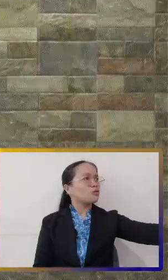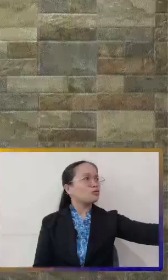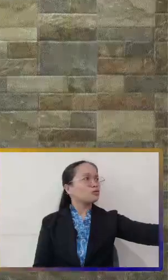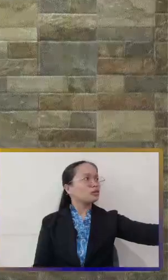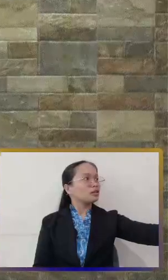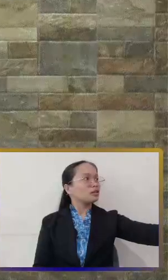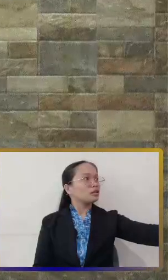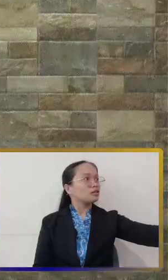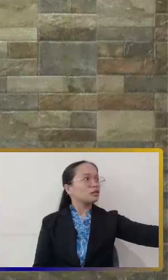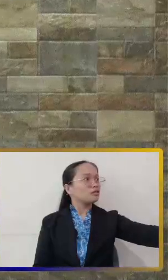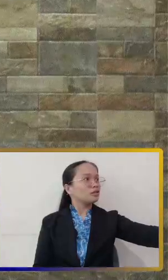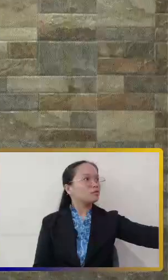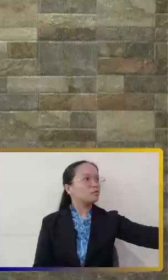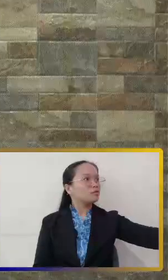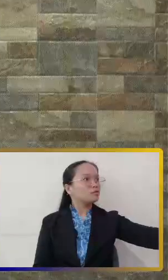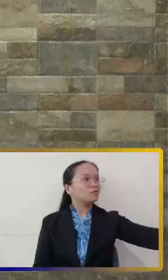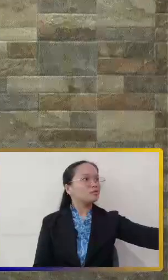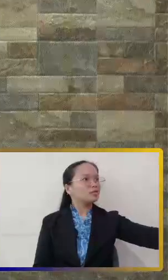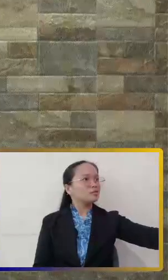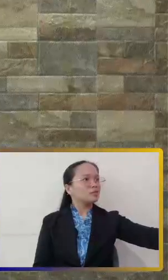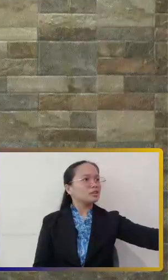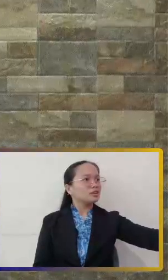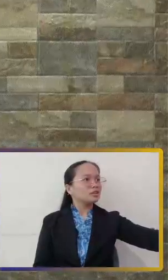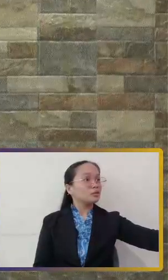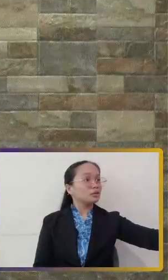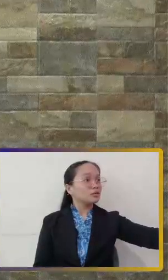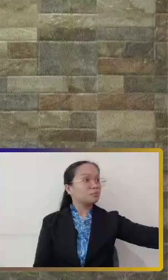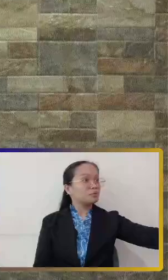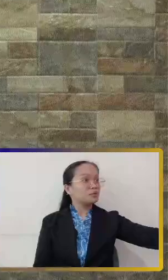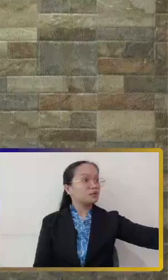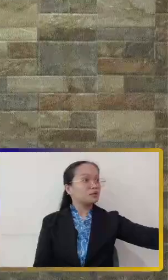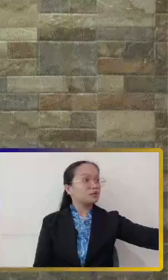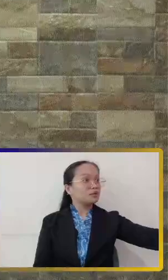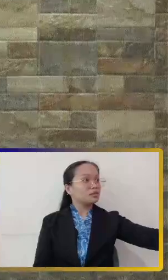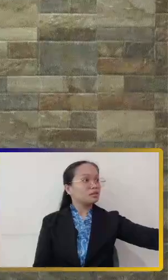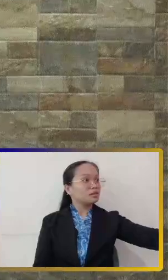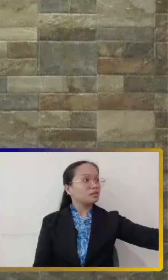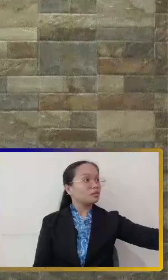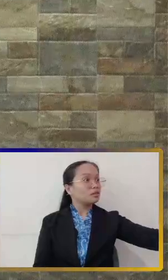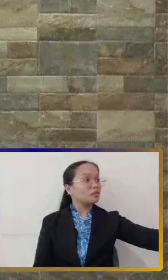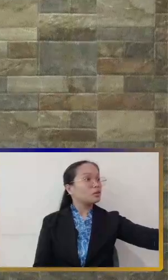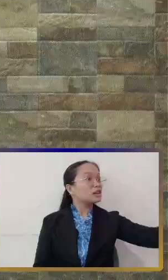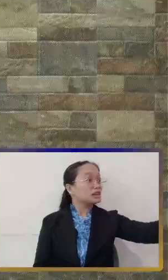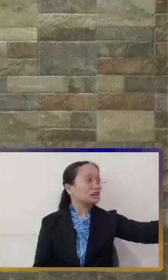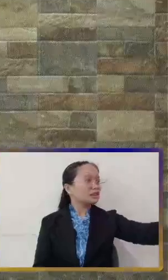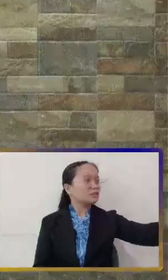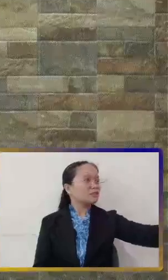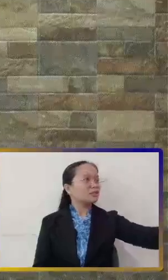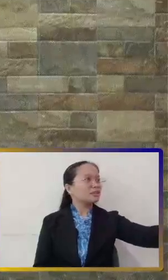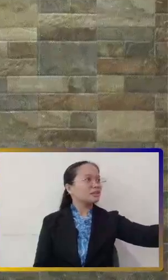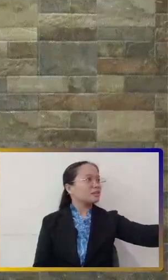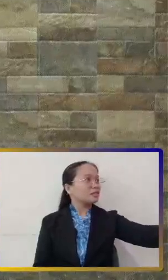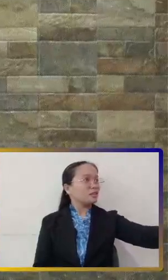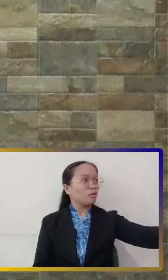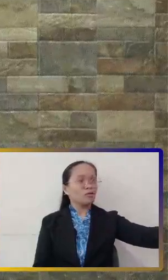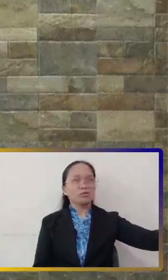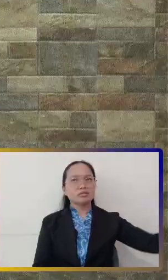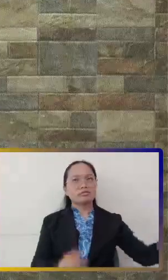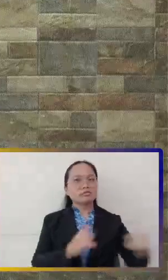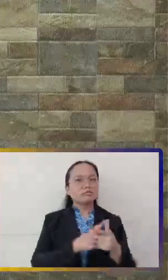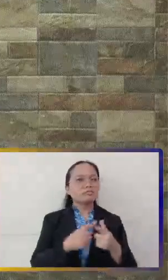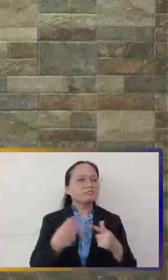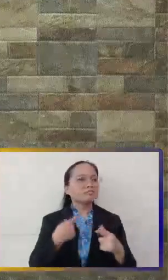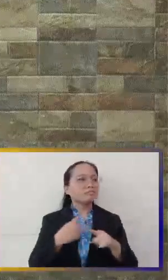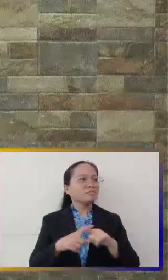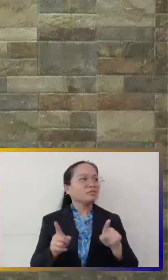sa'yo. Because you are different. Different from where? From the gods